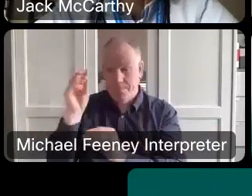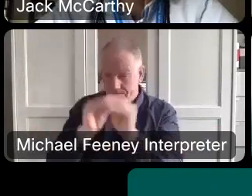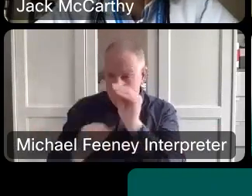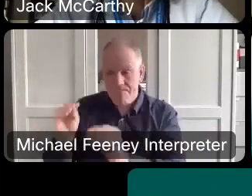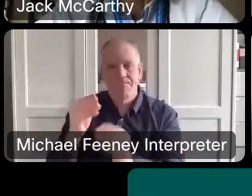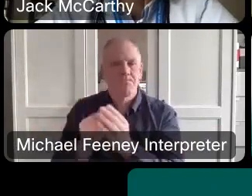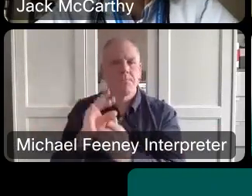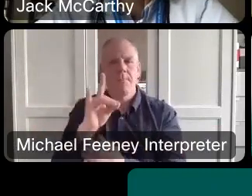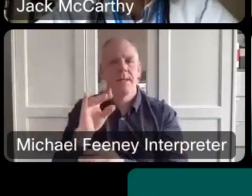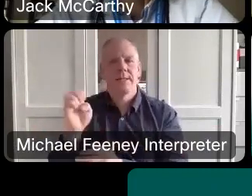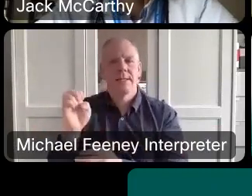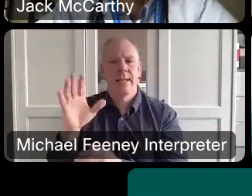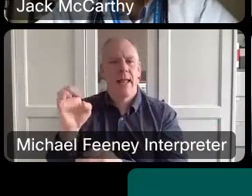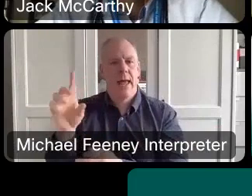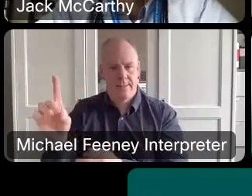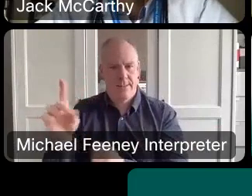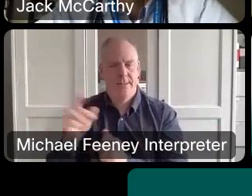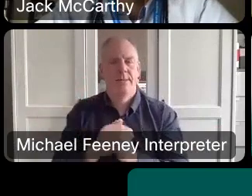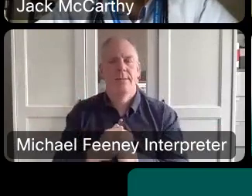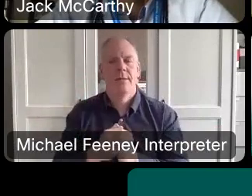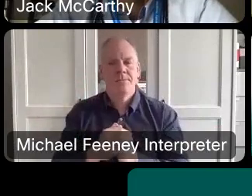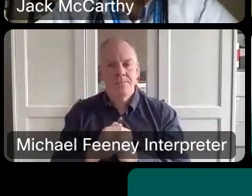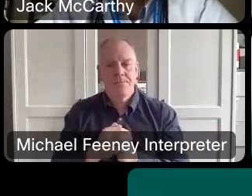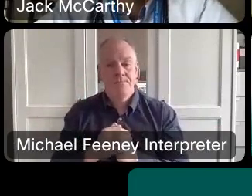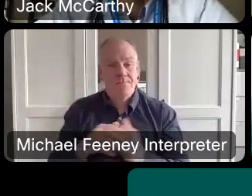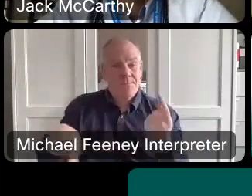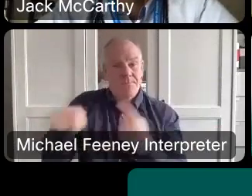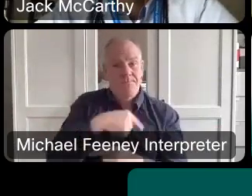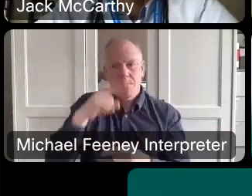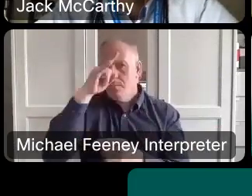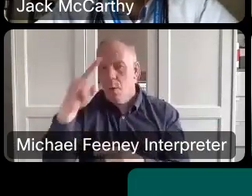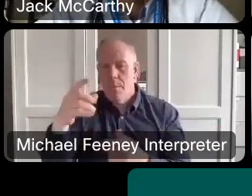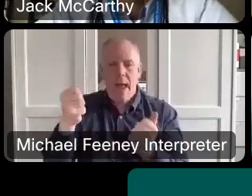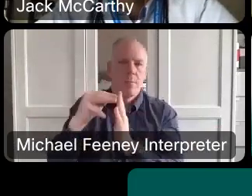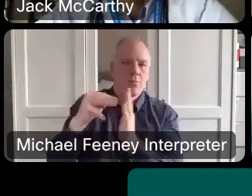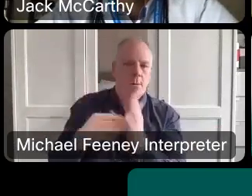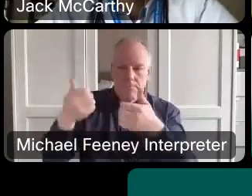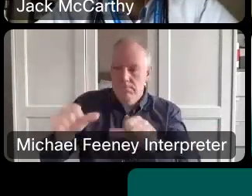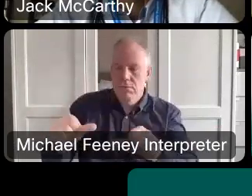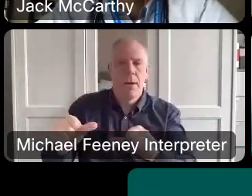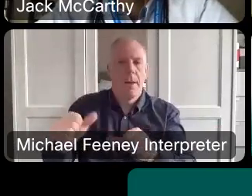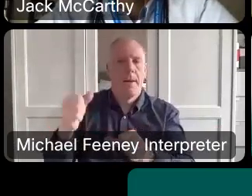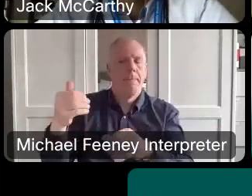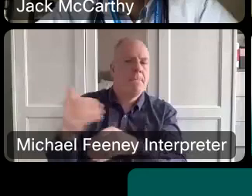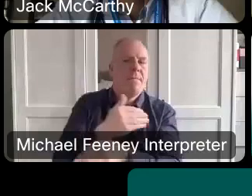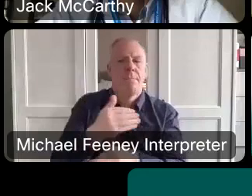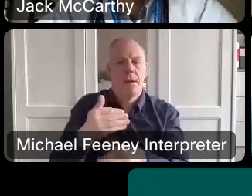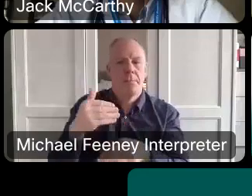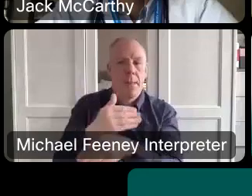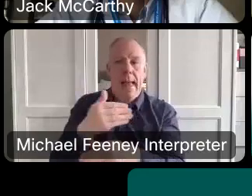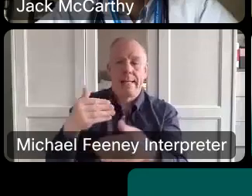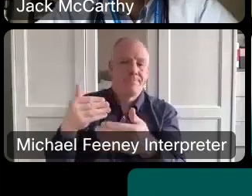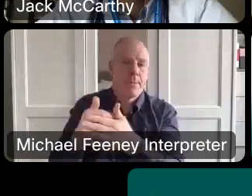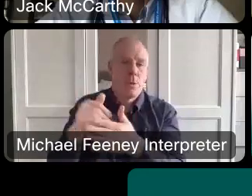Land. So again, we all see this. We hope to have these programs up and running by Q3, end of Q2, beginning of